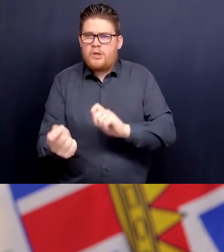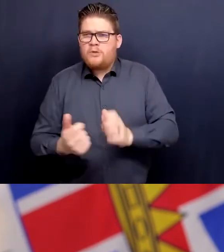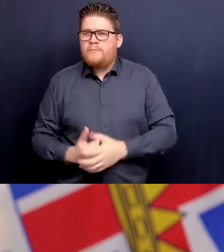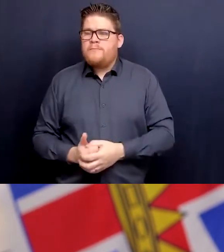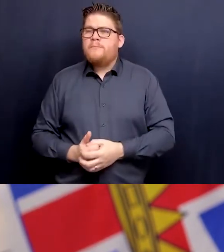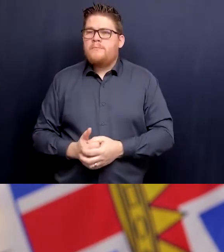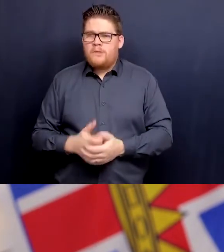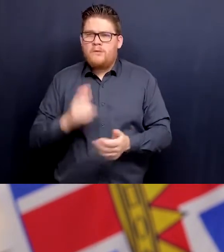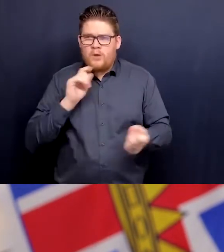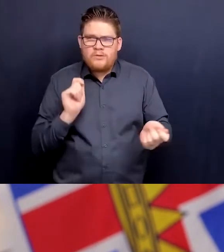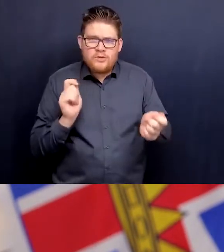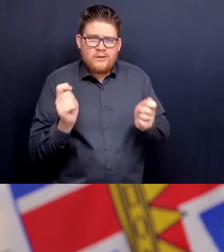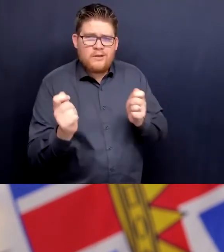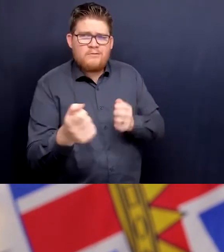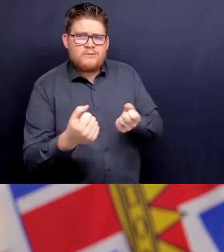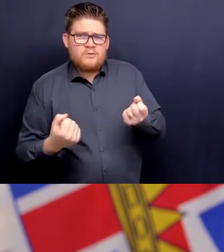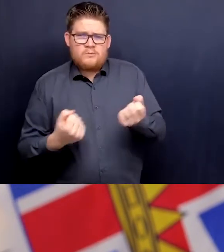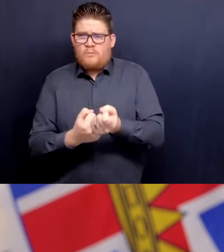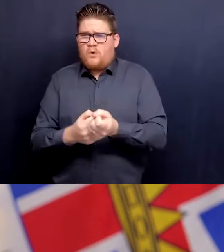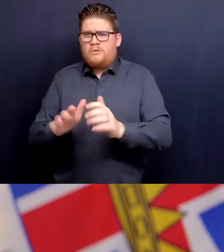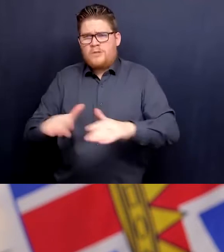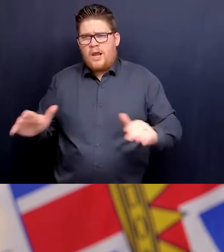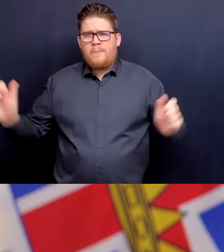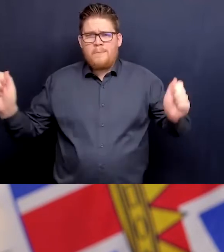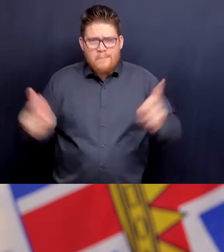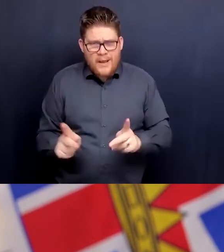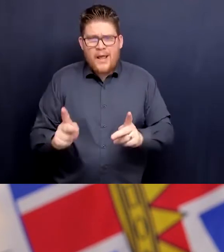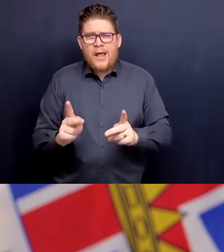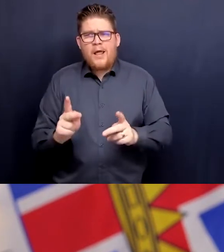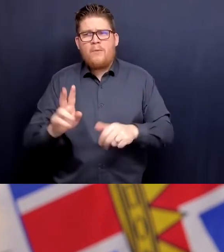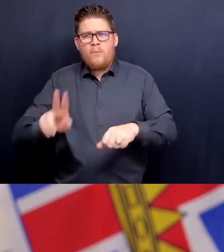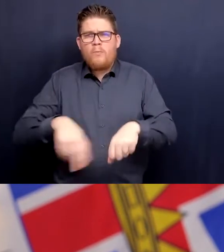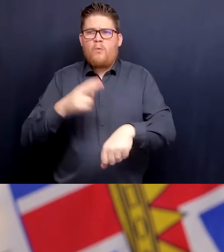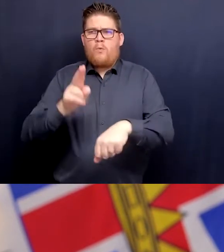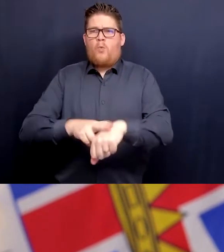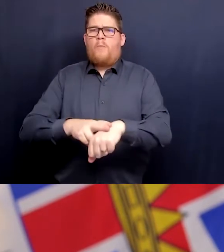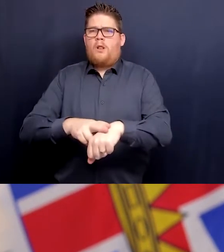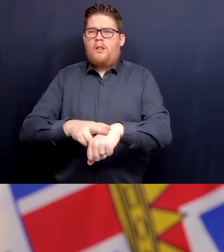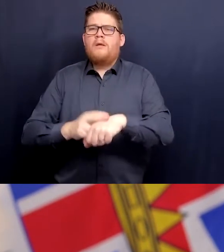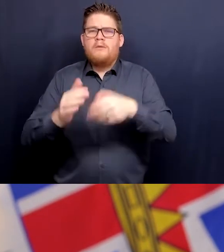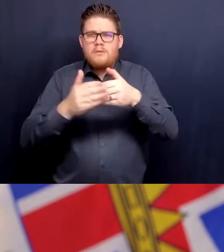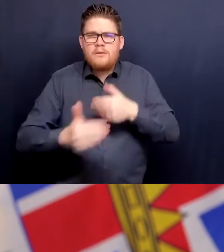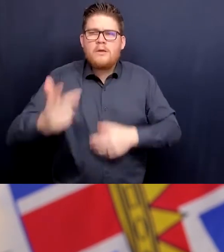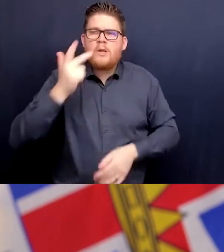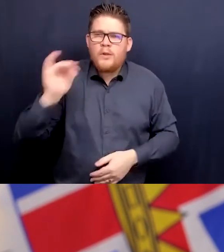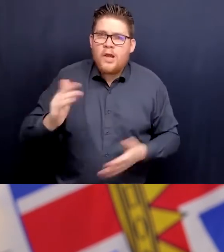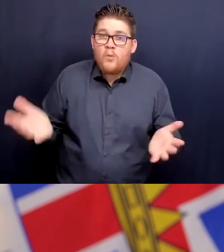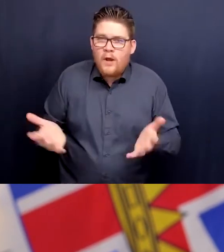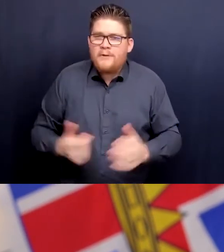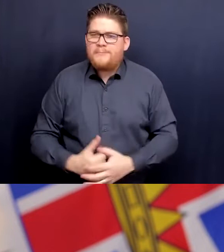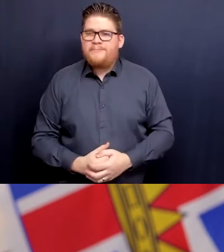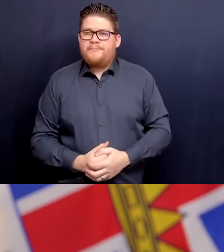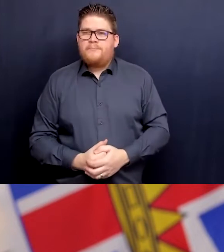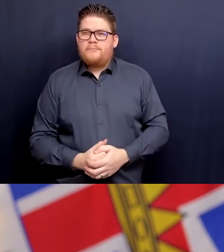to a next normal, I'm hearing it called, but a more normal environment to support them in